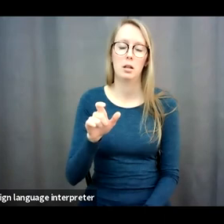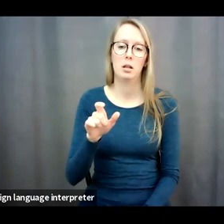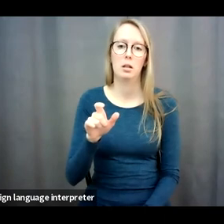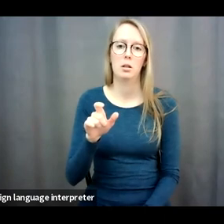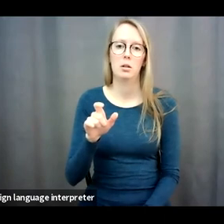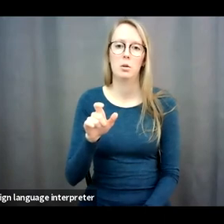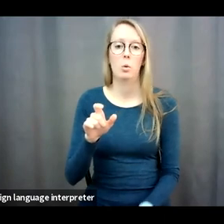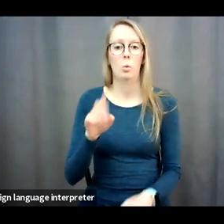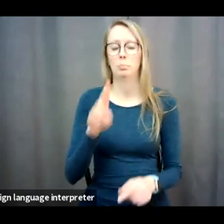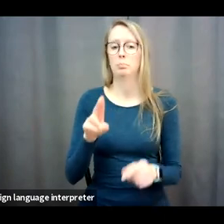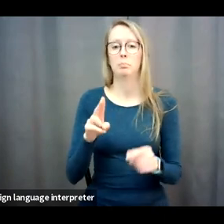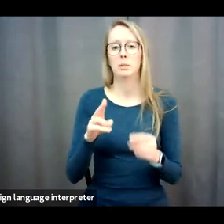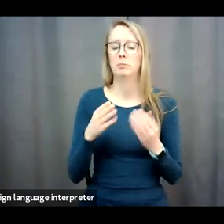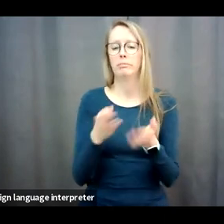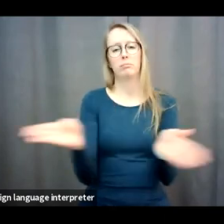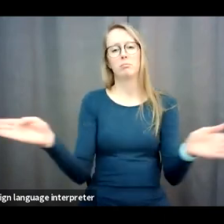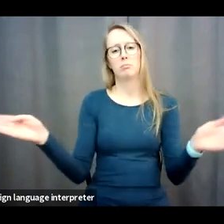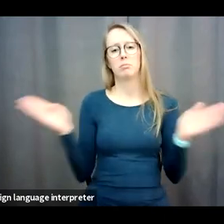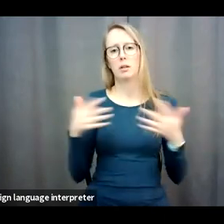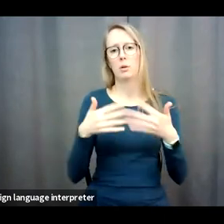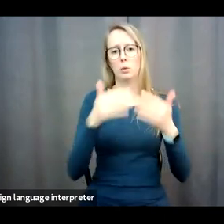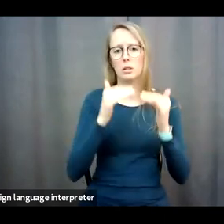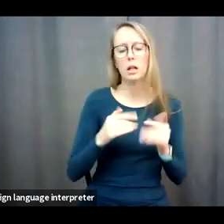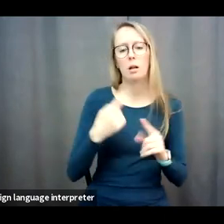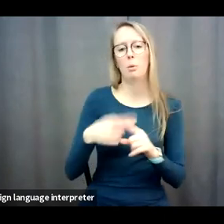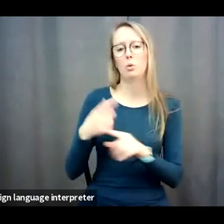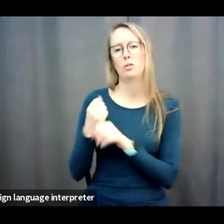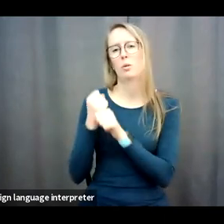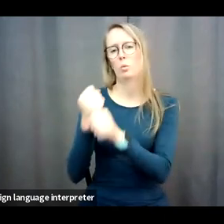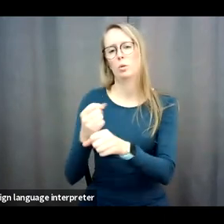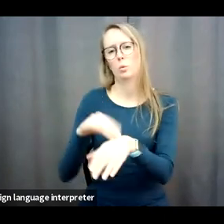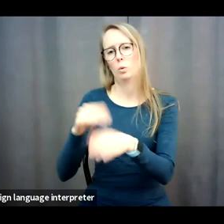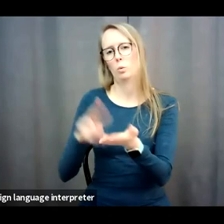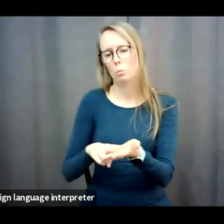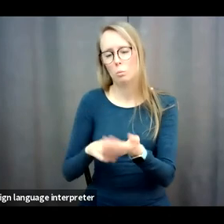a diversity of disabilities and chronic illnesses.